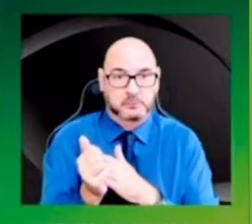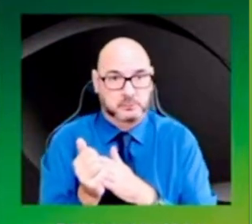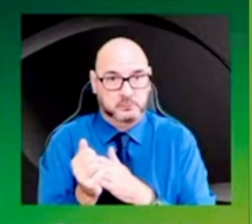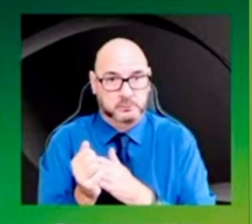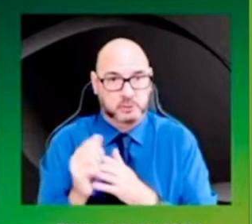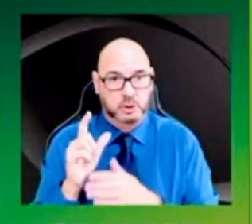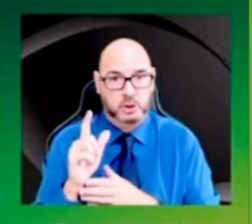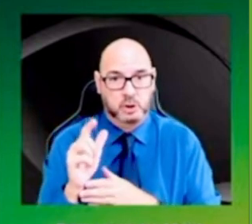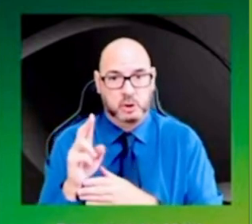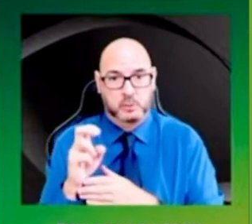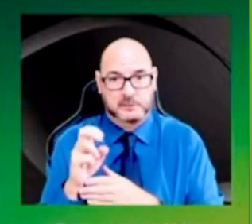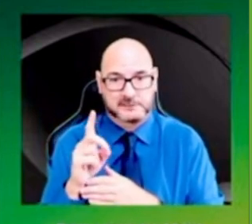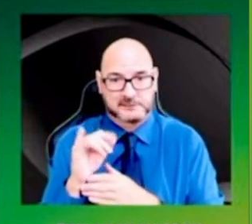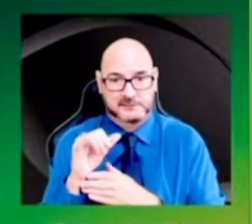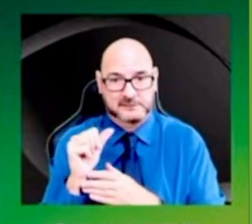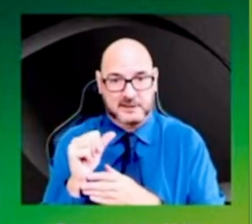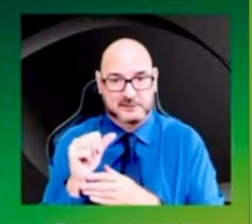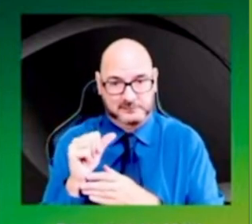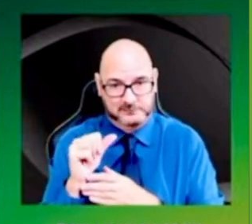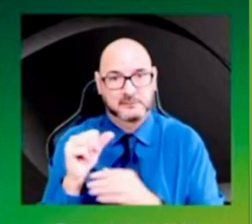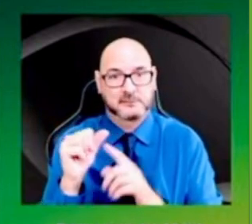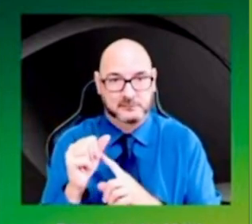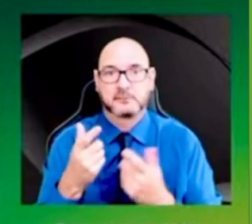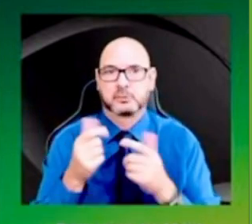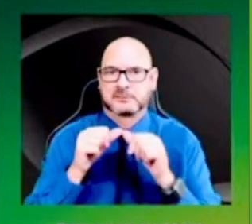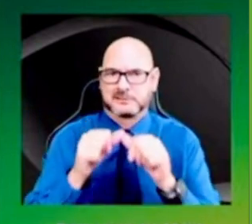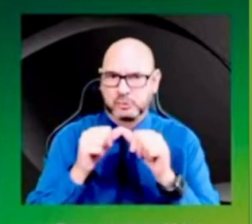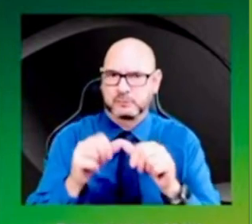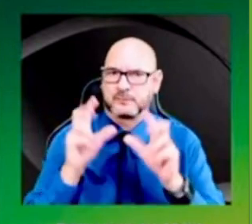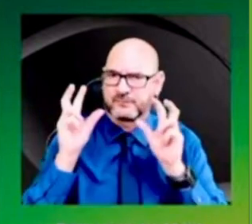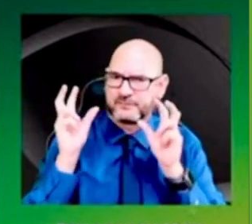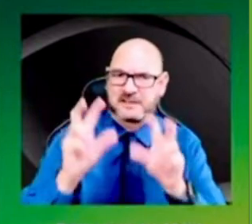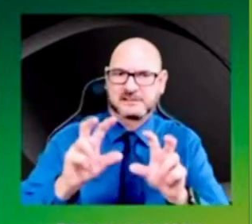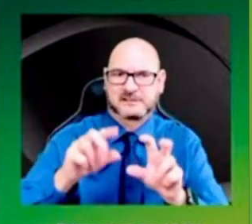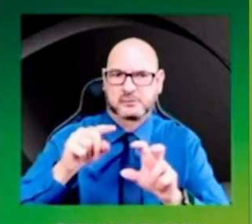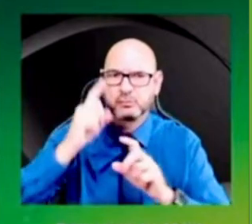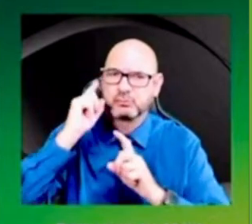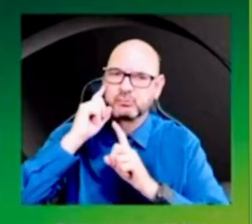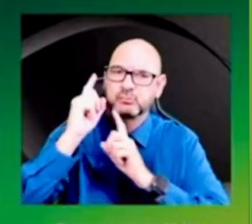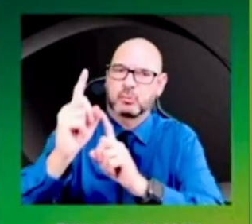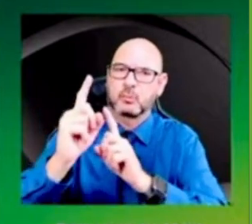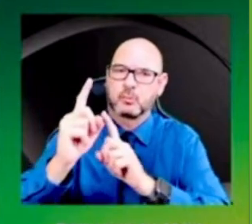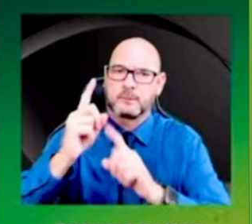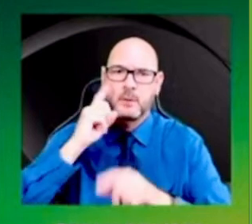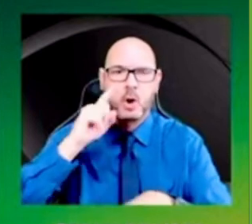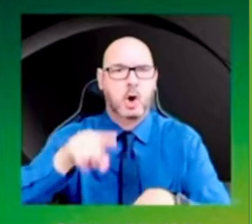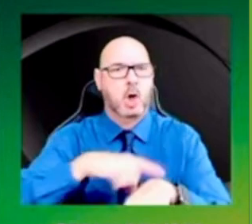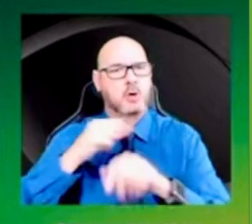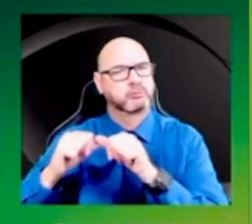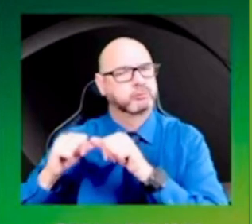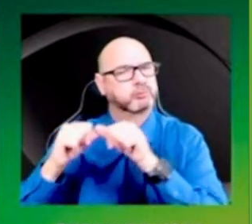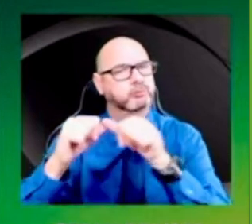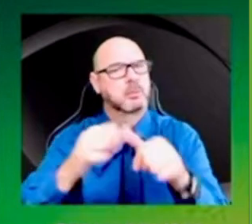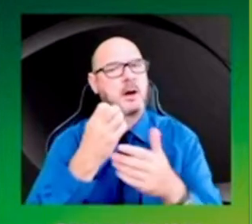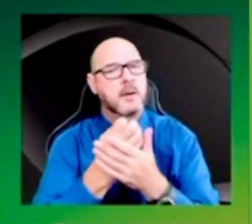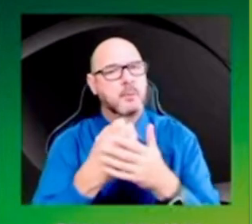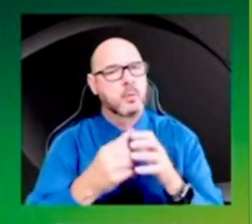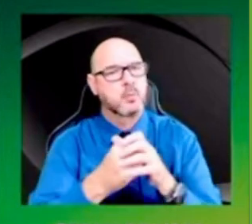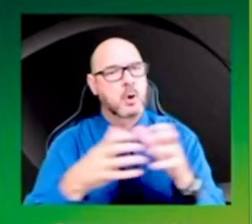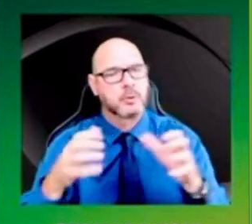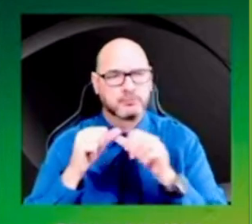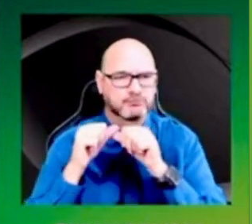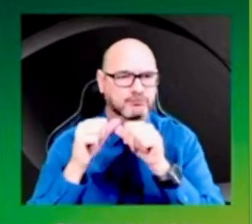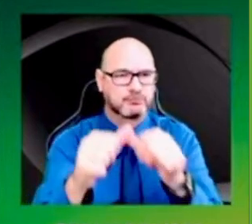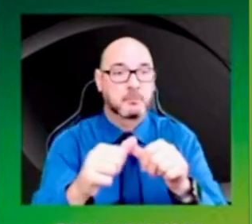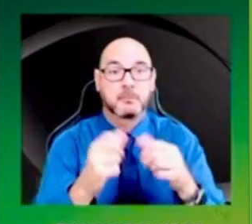pursue long-term economic growth together. Many of you at this table and the